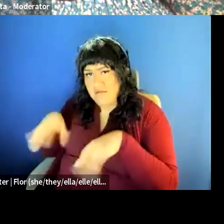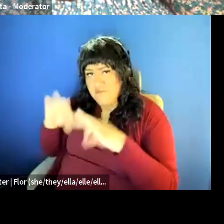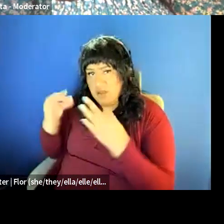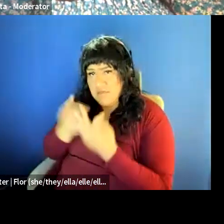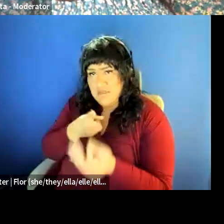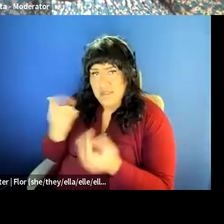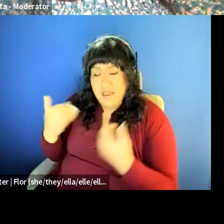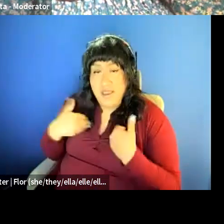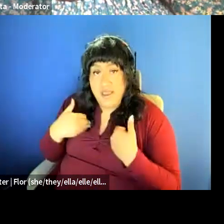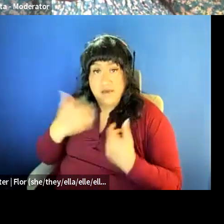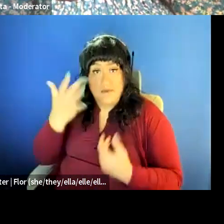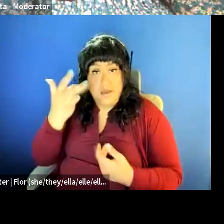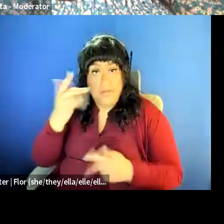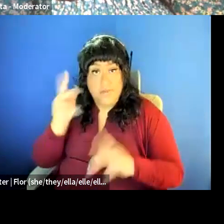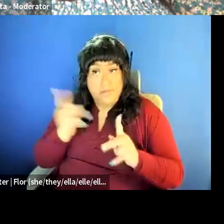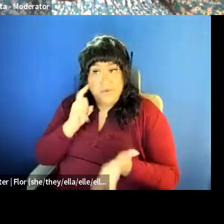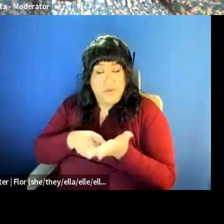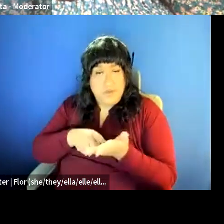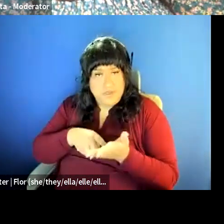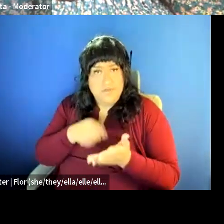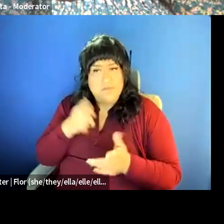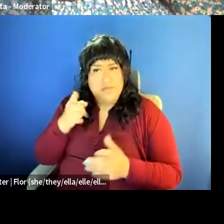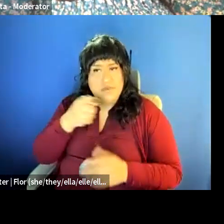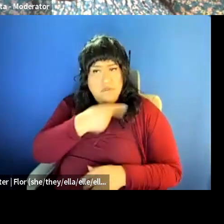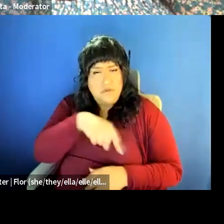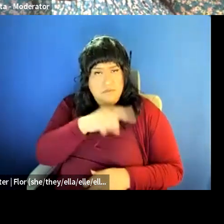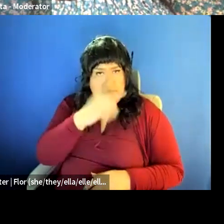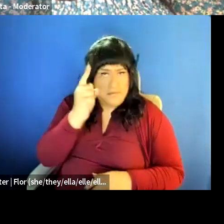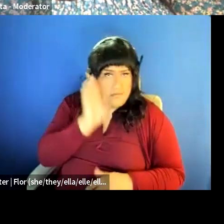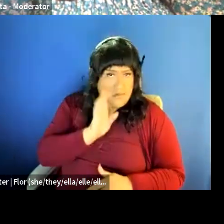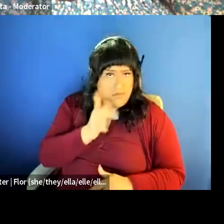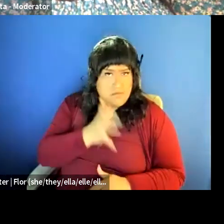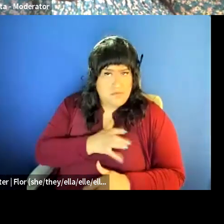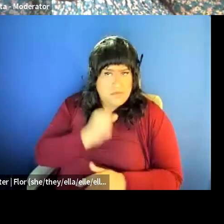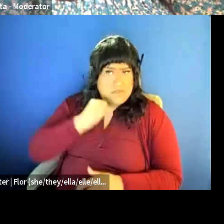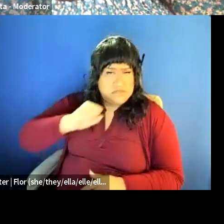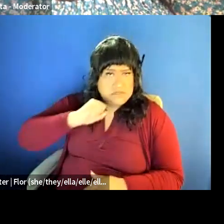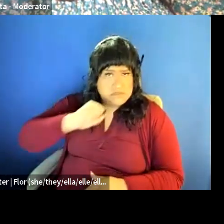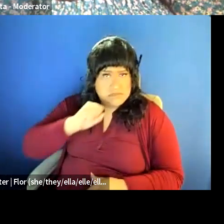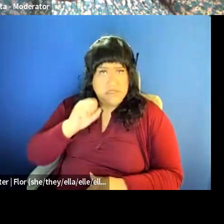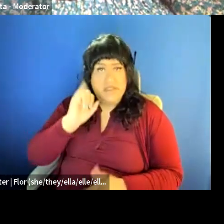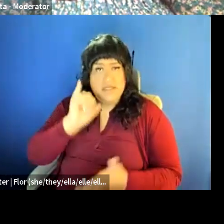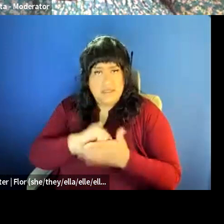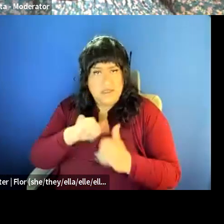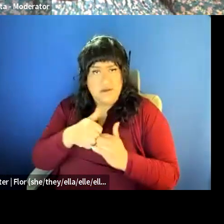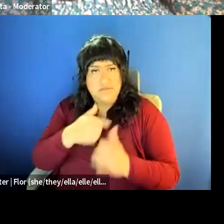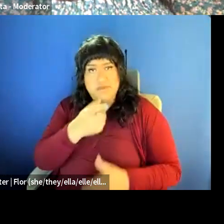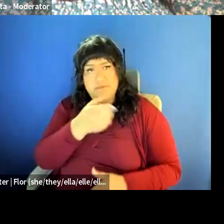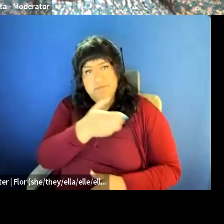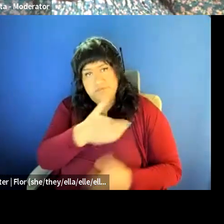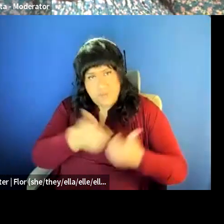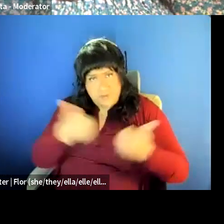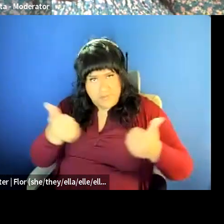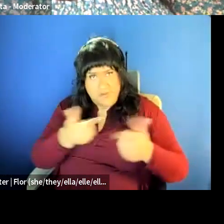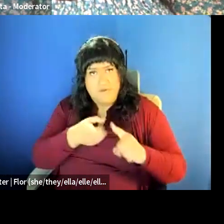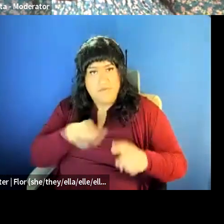will see is they're being resistant. So that's the case to be institutionalized and separate their children. And these are the